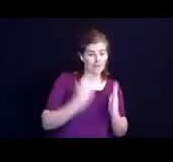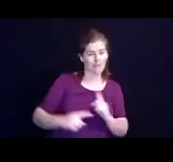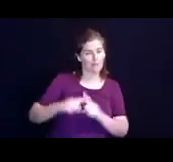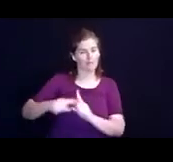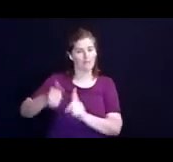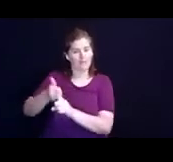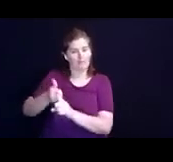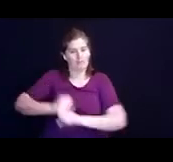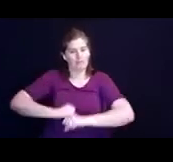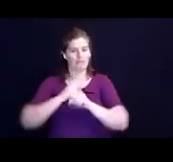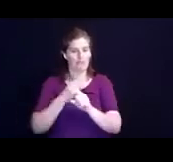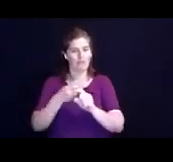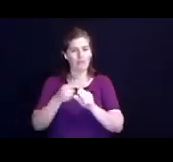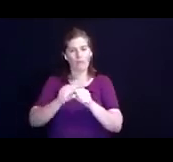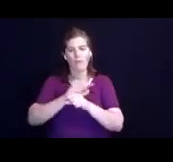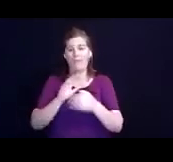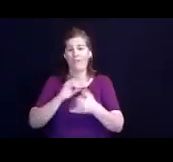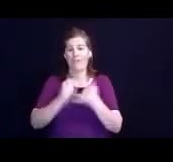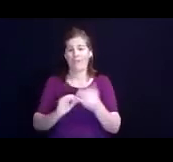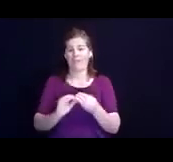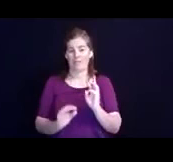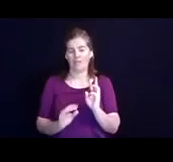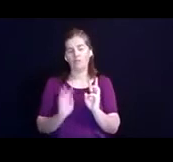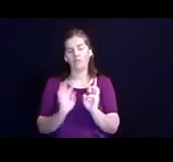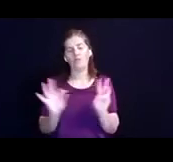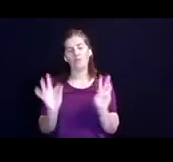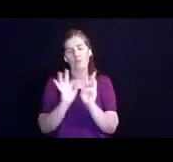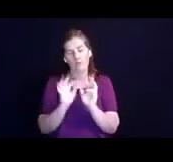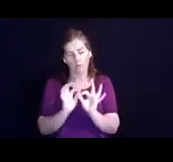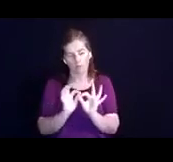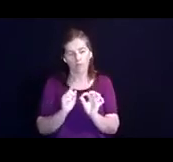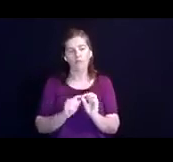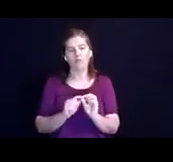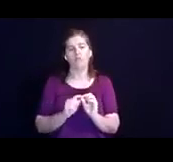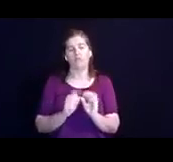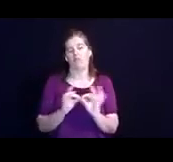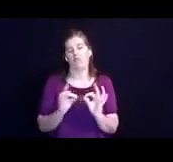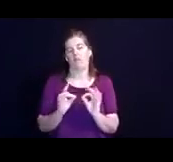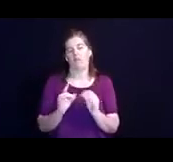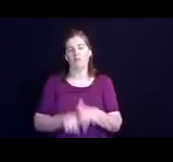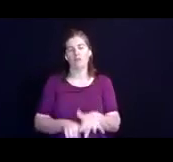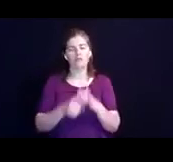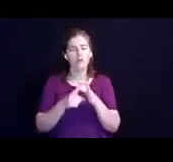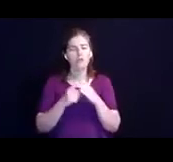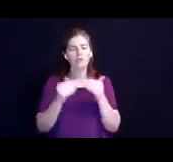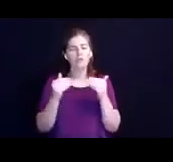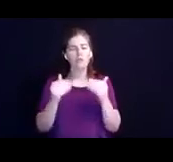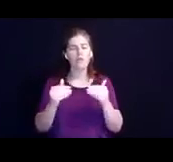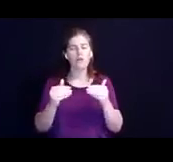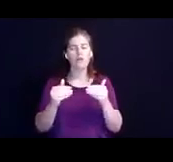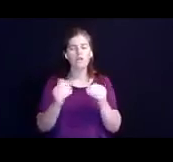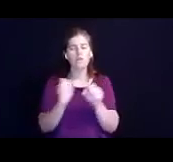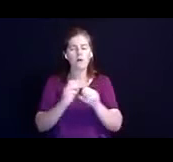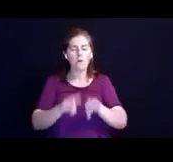from COVID-19. And then lastly, and critically, as I mentioned earlier, we are starting to create avenues